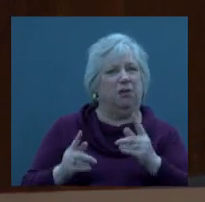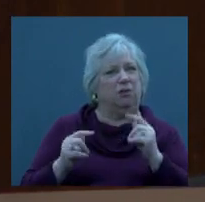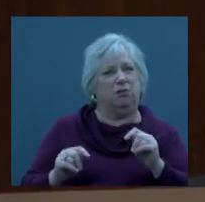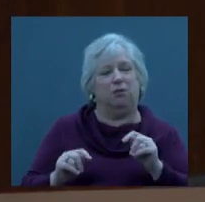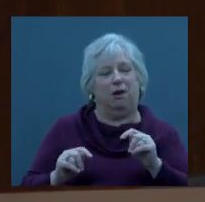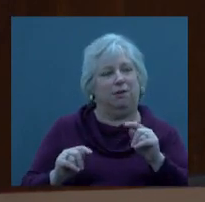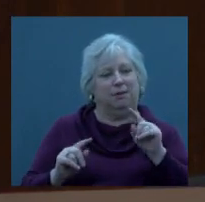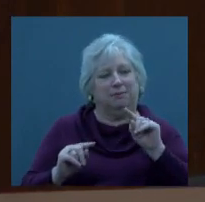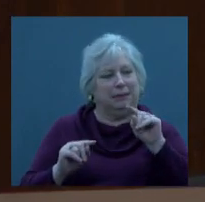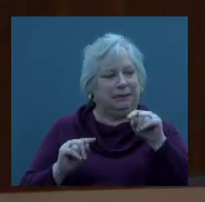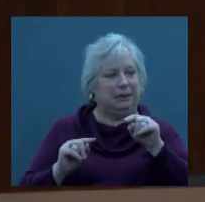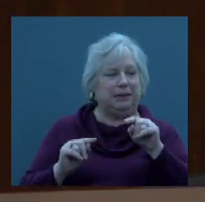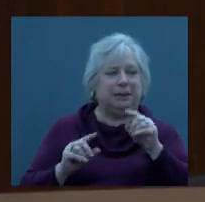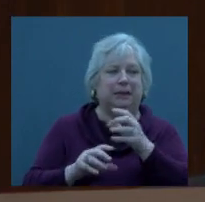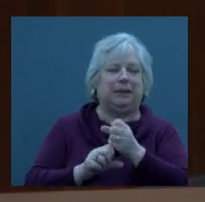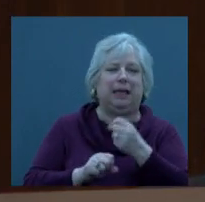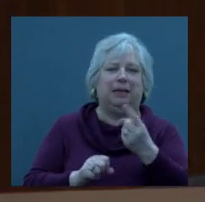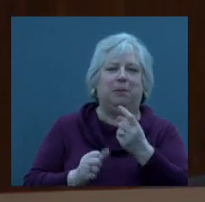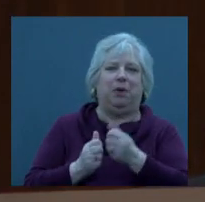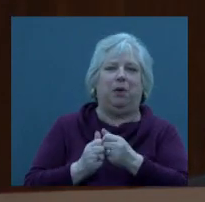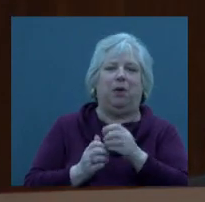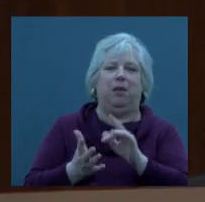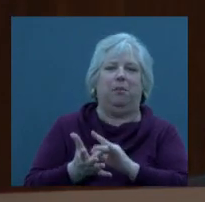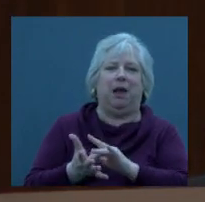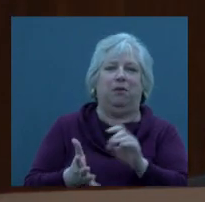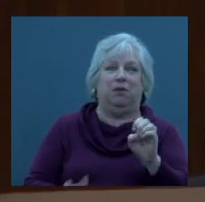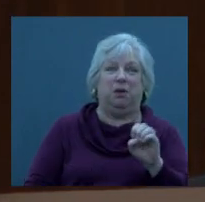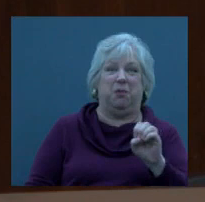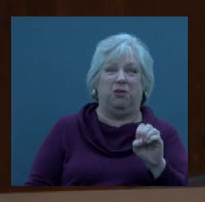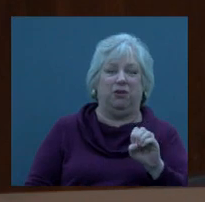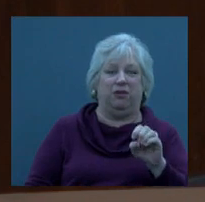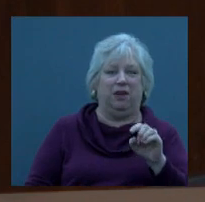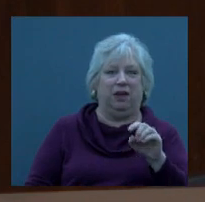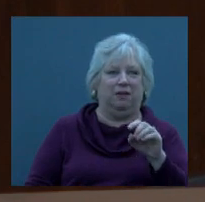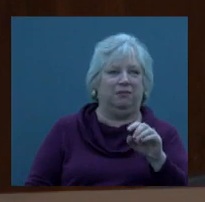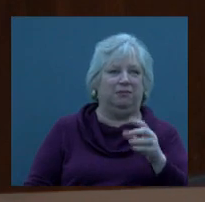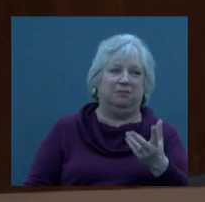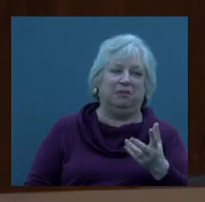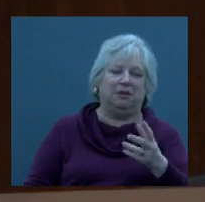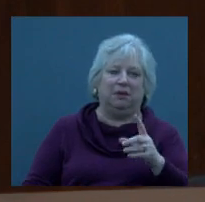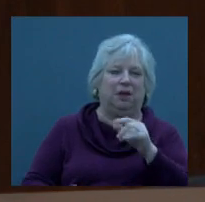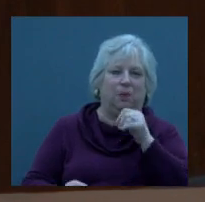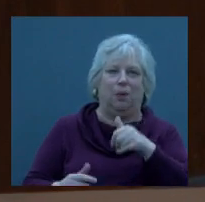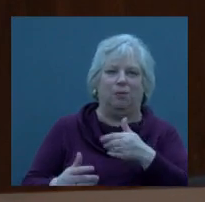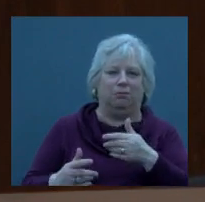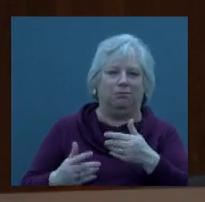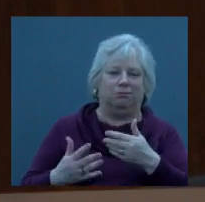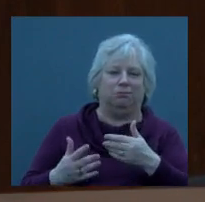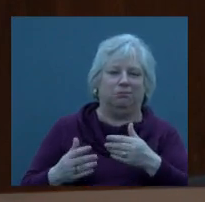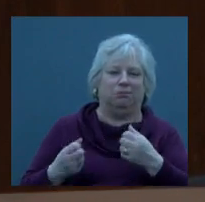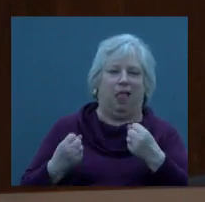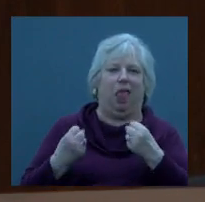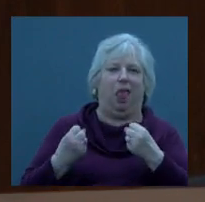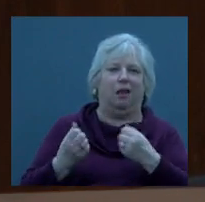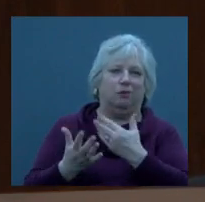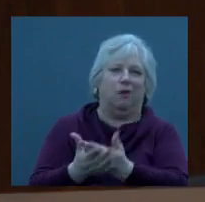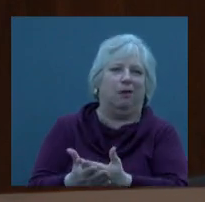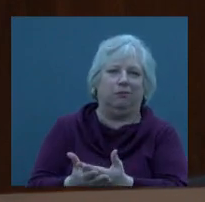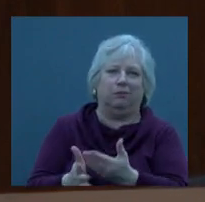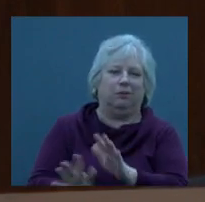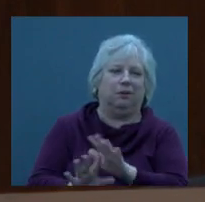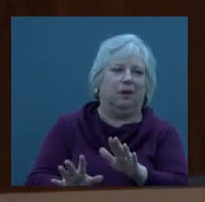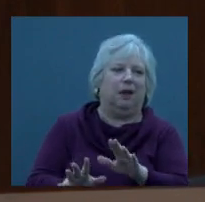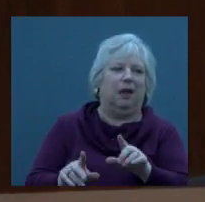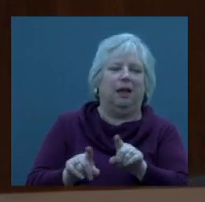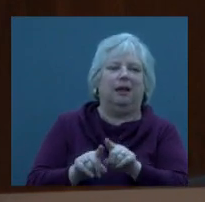to get somebody with a medical emergency. You won't hardly make it. It's like we